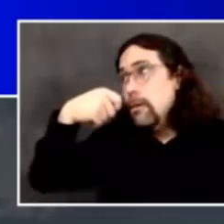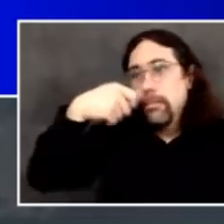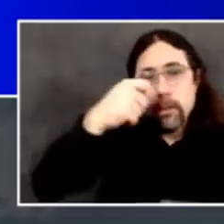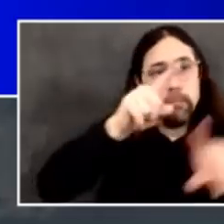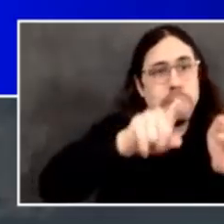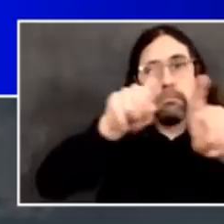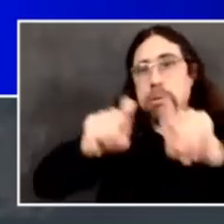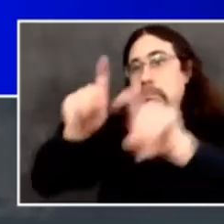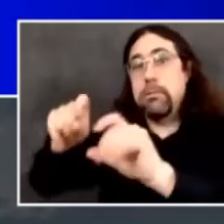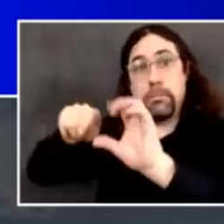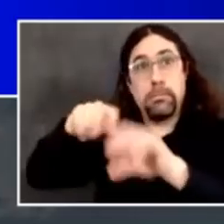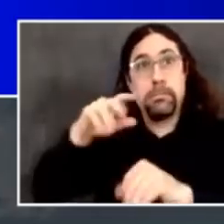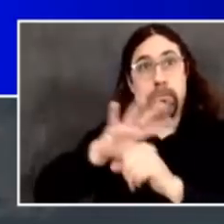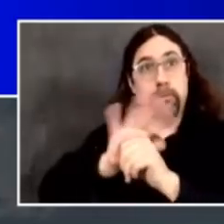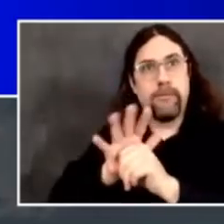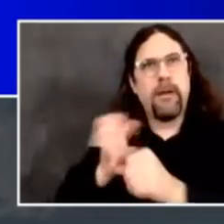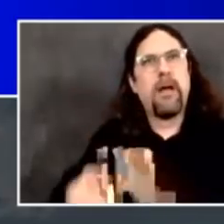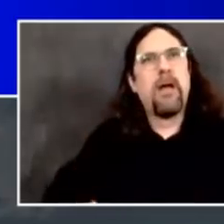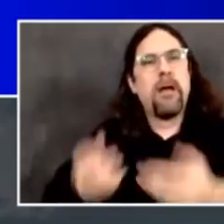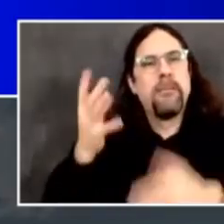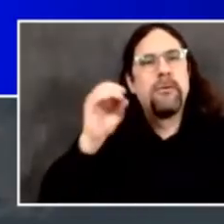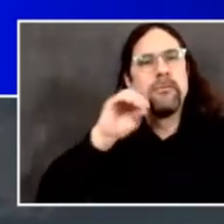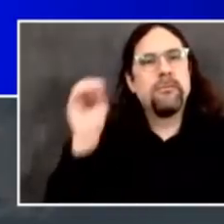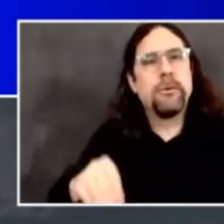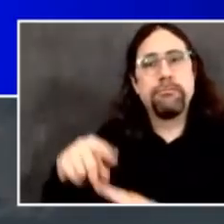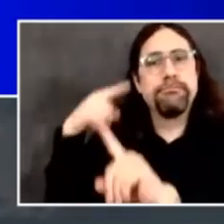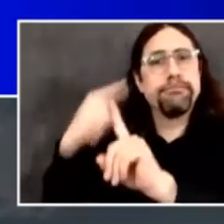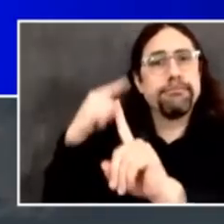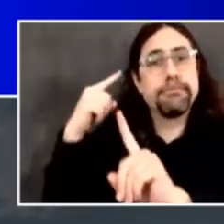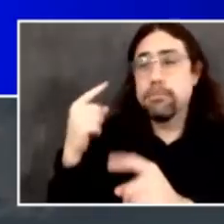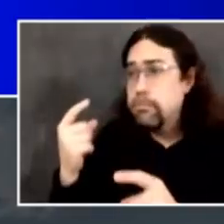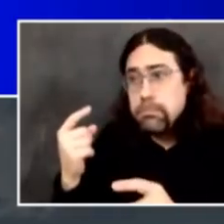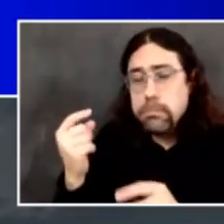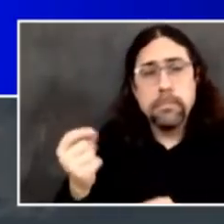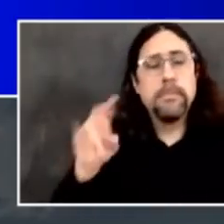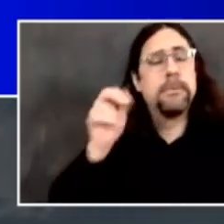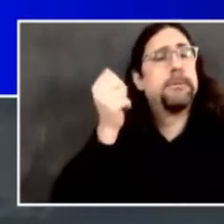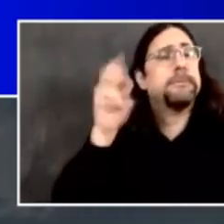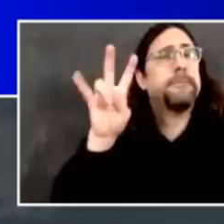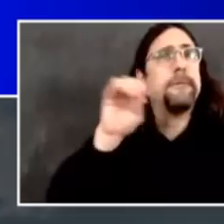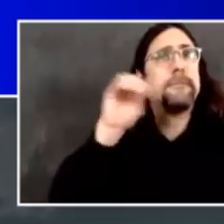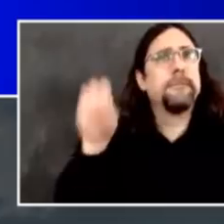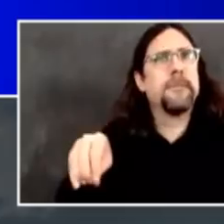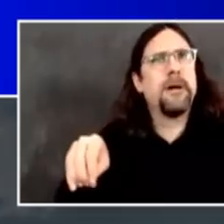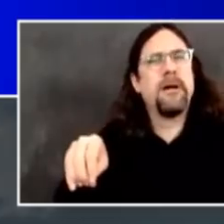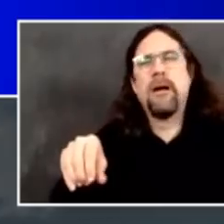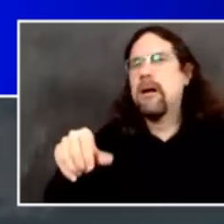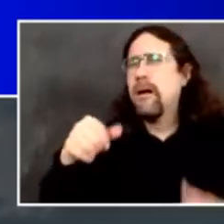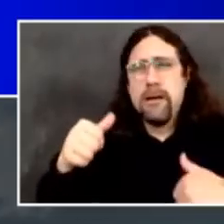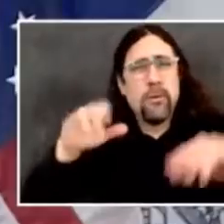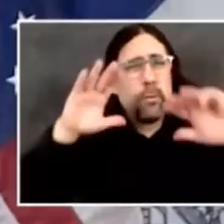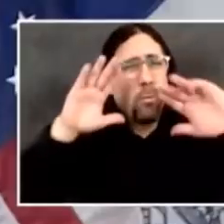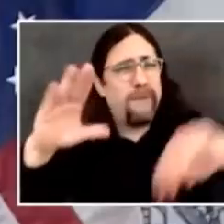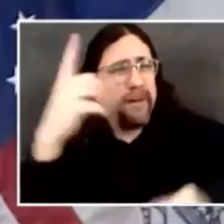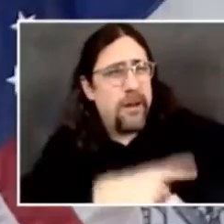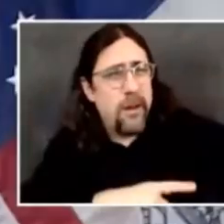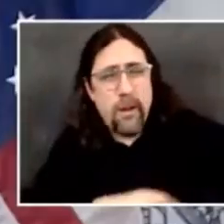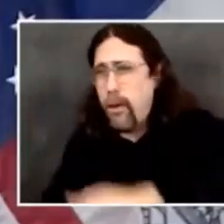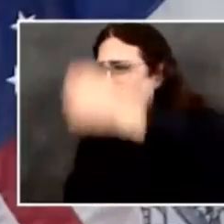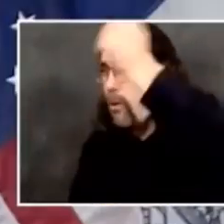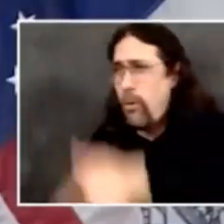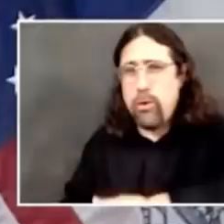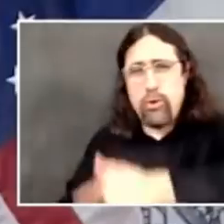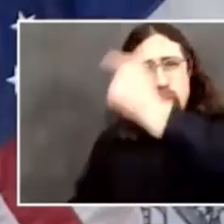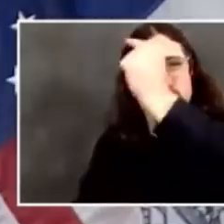3 down, all moving in the same direction. Let's do it again. Thank you. Well done, New York City.